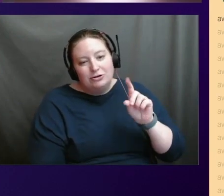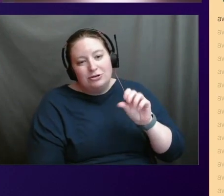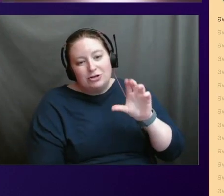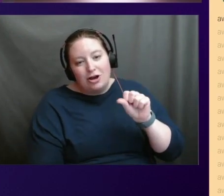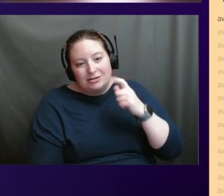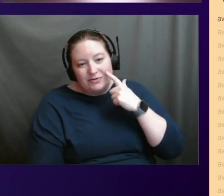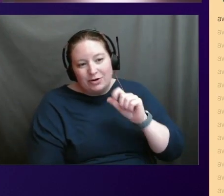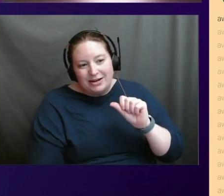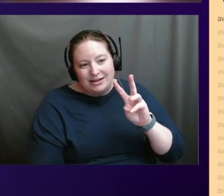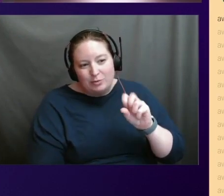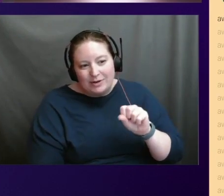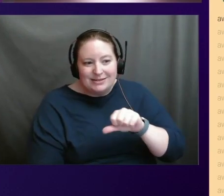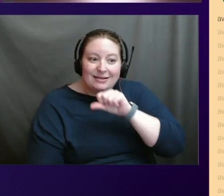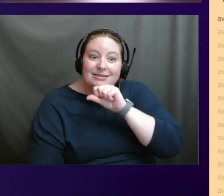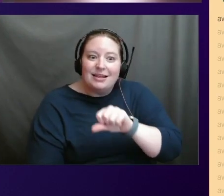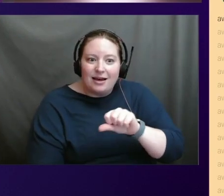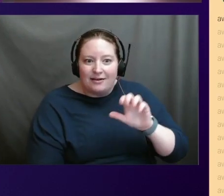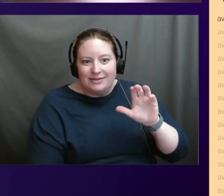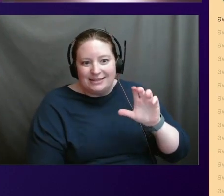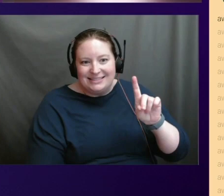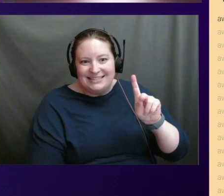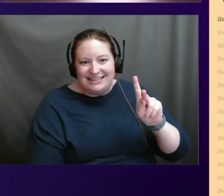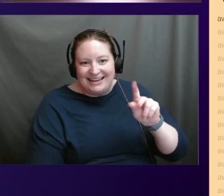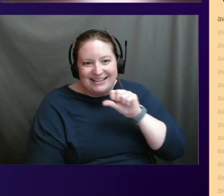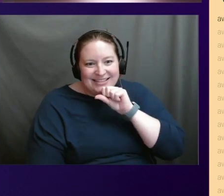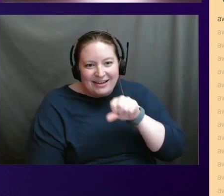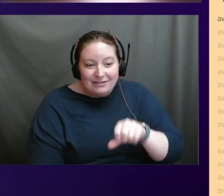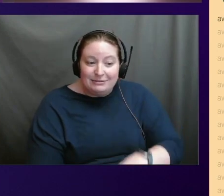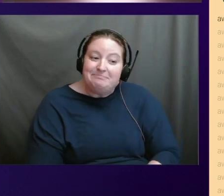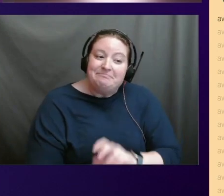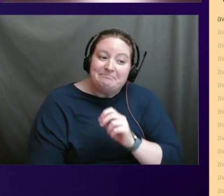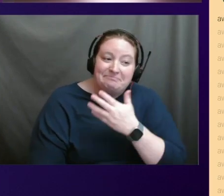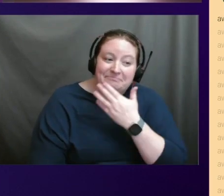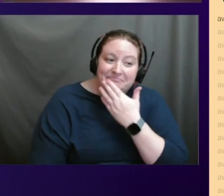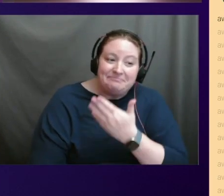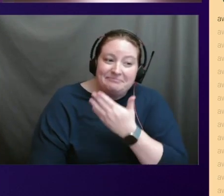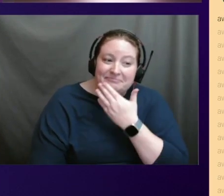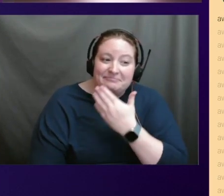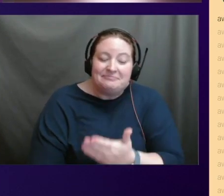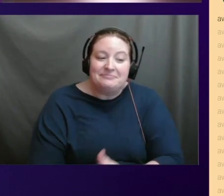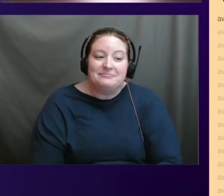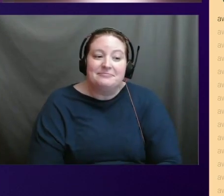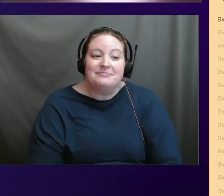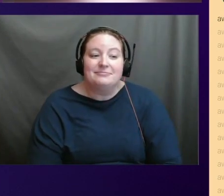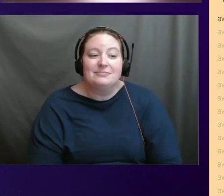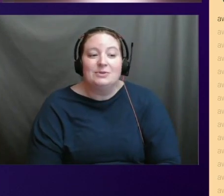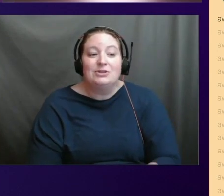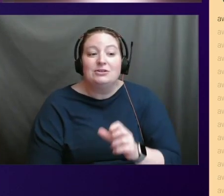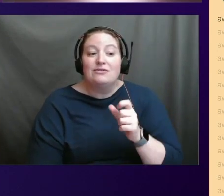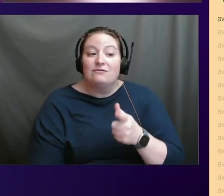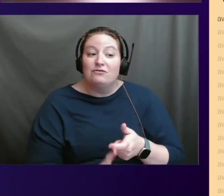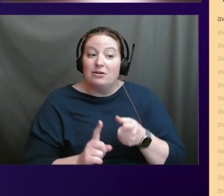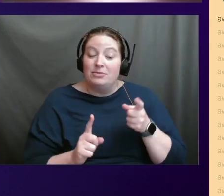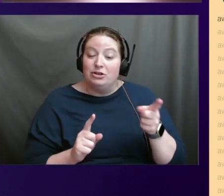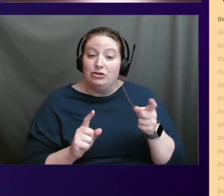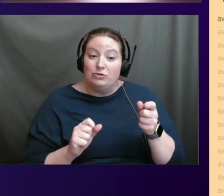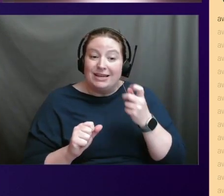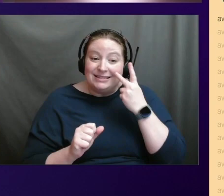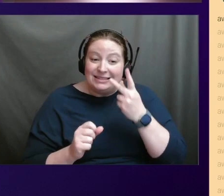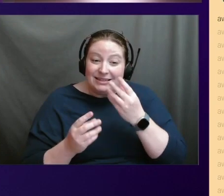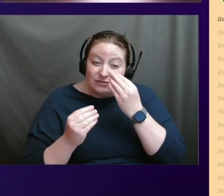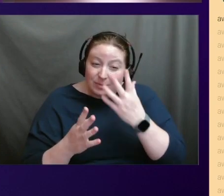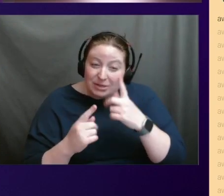Yeah. Love the CDK docs. Well, thank you. You're welcome. From here you can see some information about the